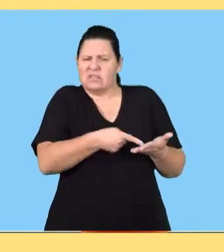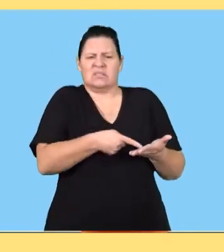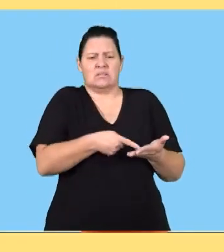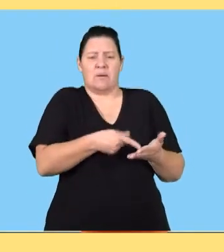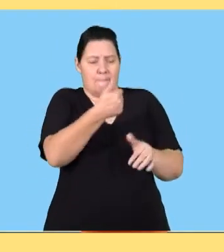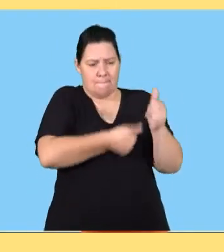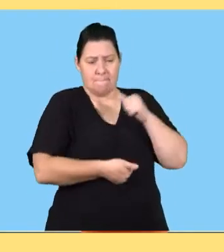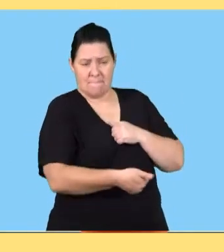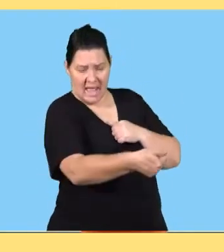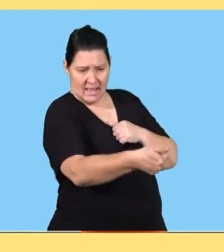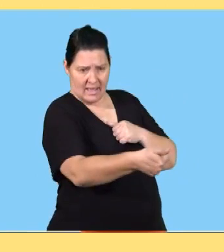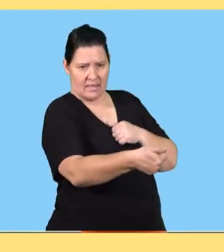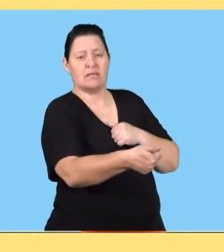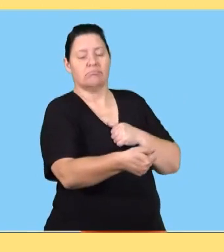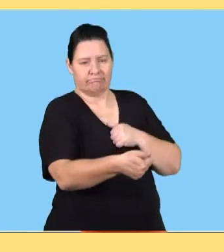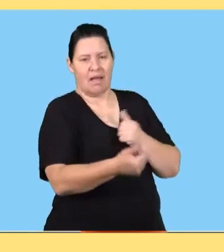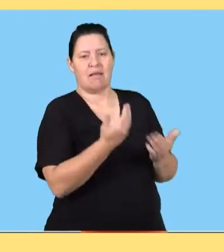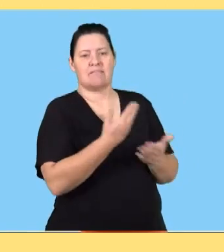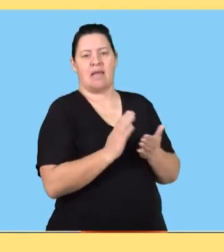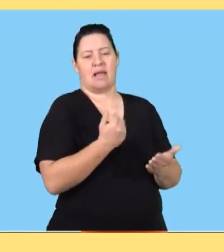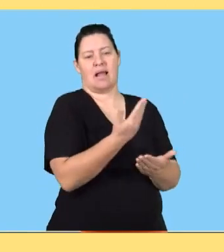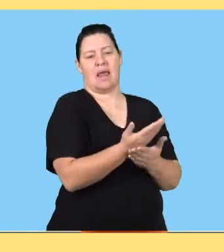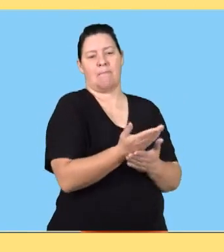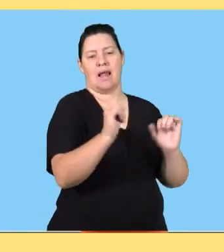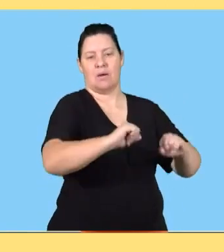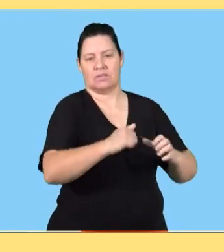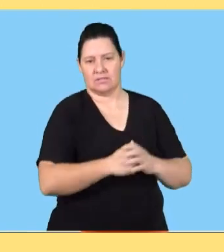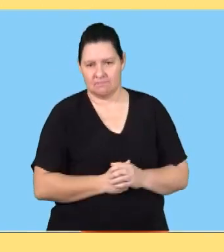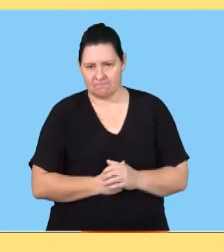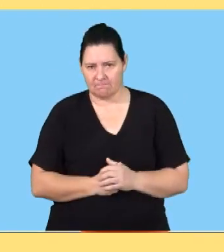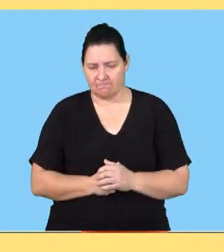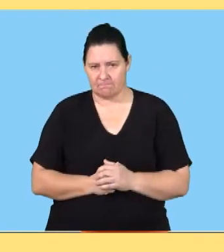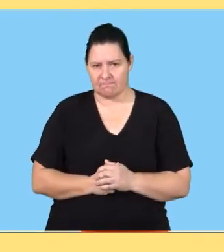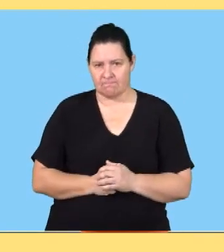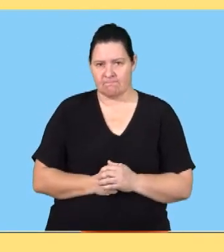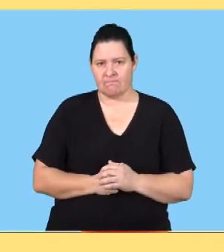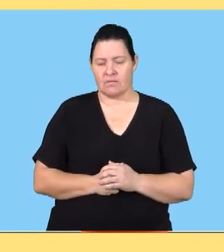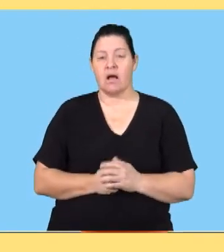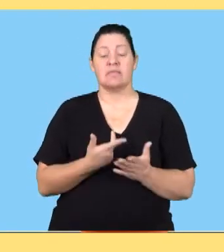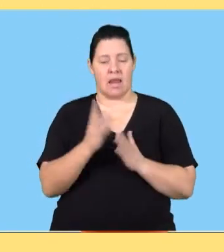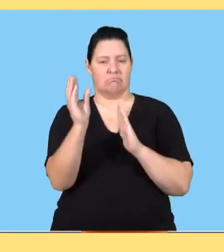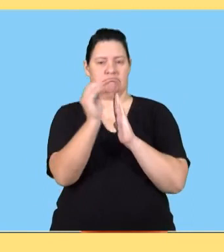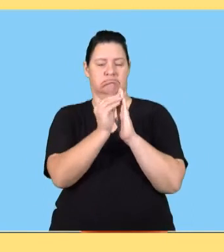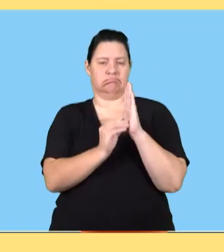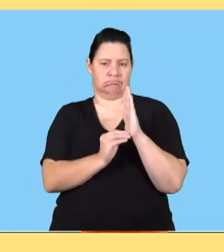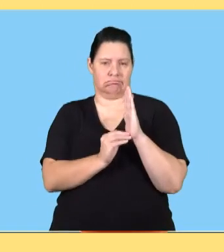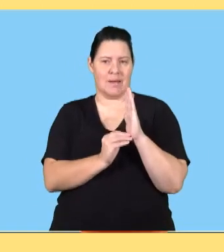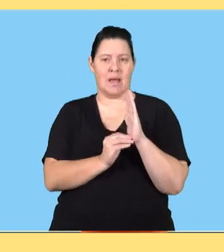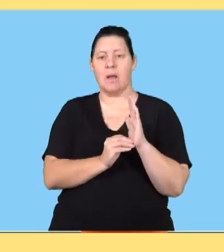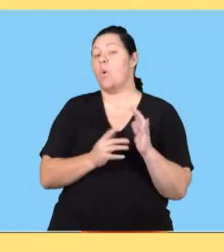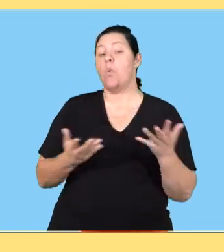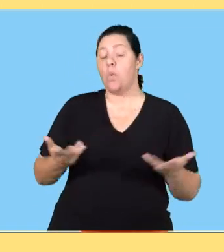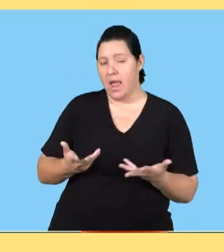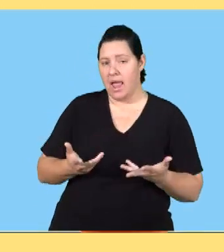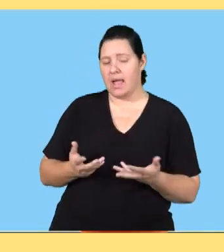then in such an instance you can claim an allowance, then we can record it in what